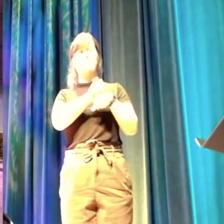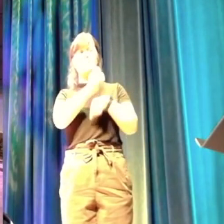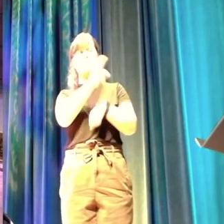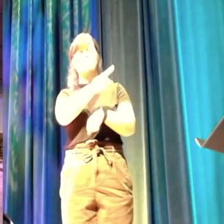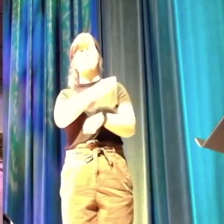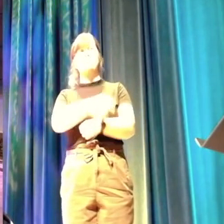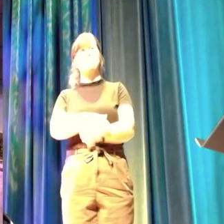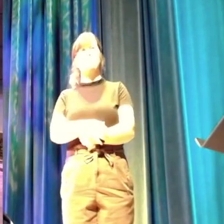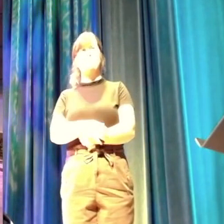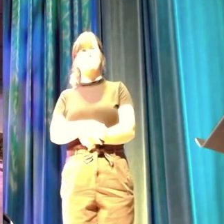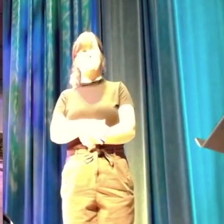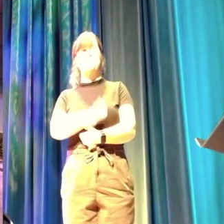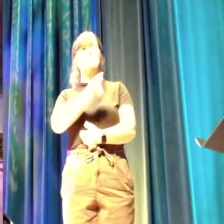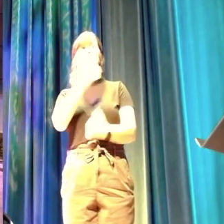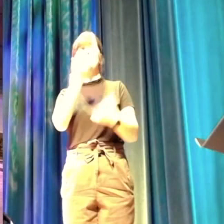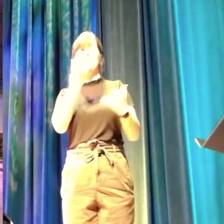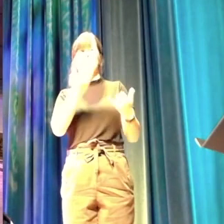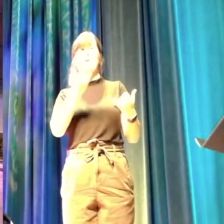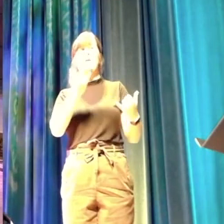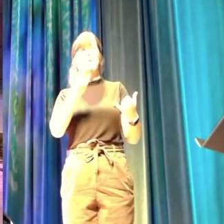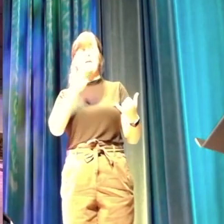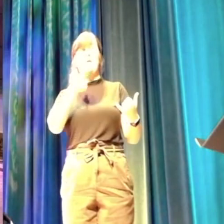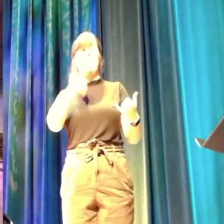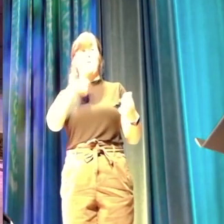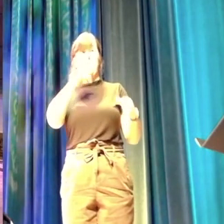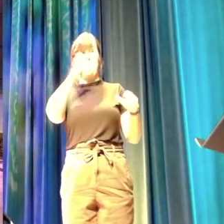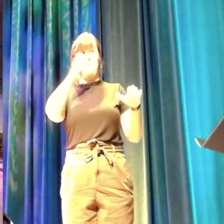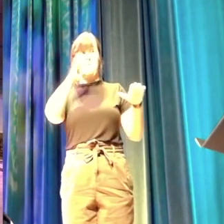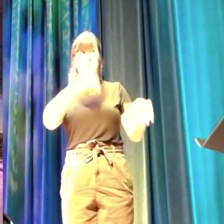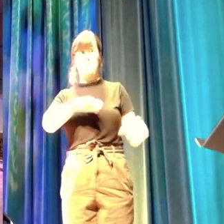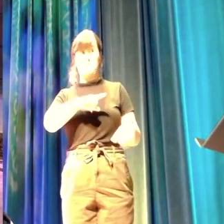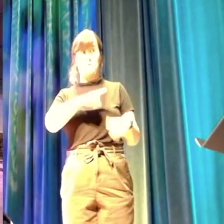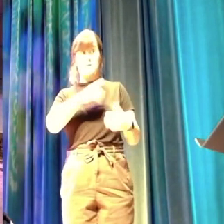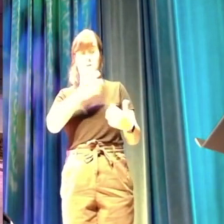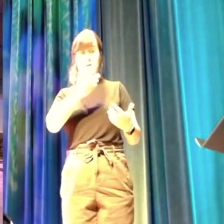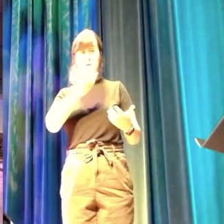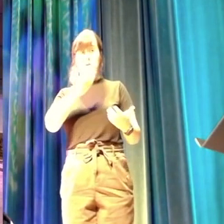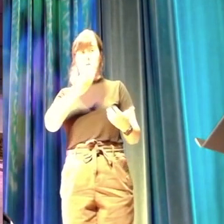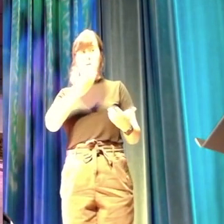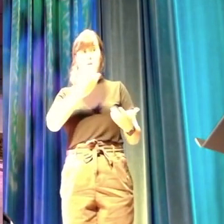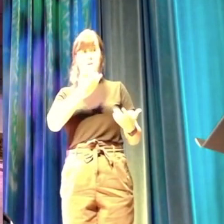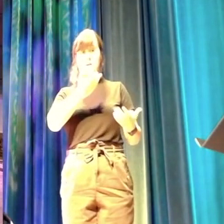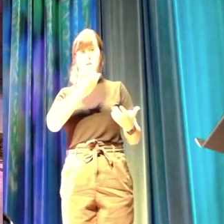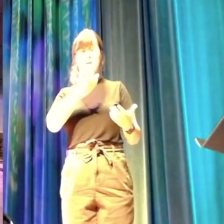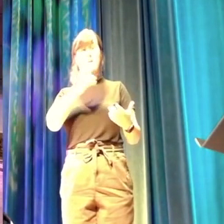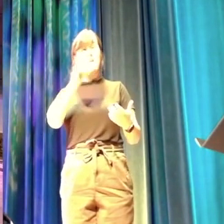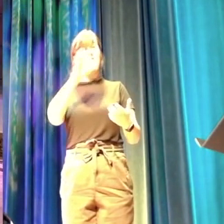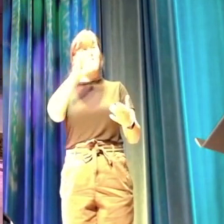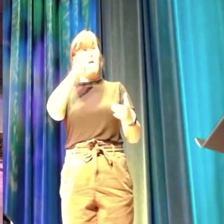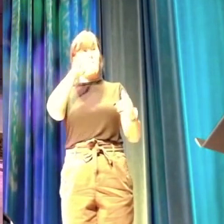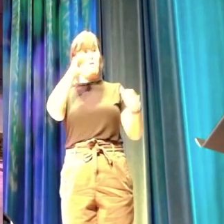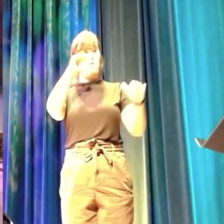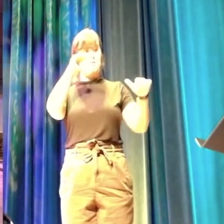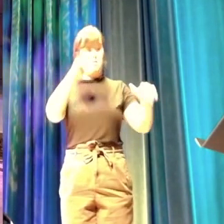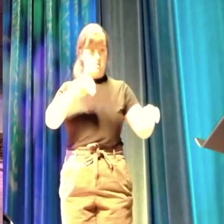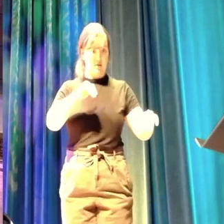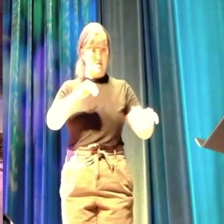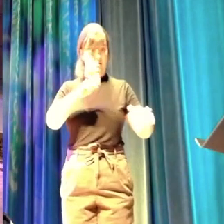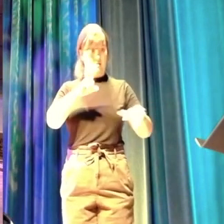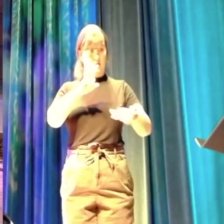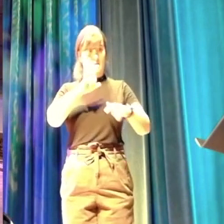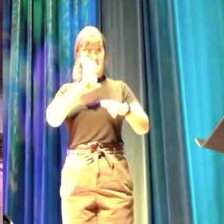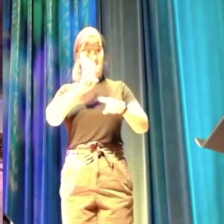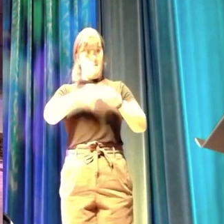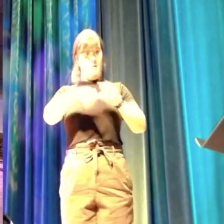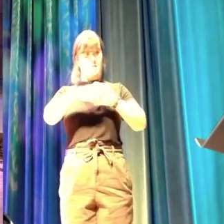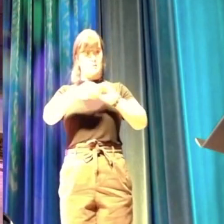at the moment, I'm shocked and speechless, and being speechless does not lend itself well for